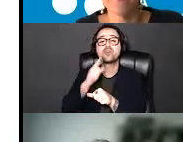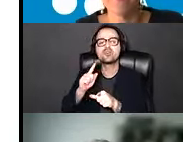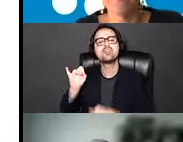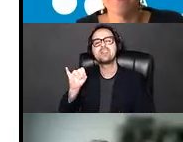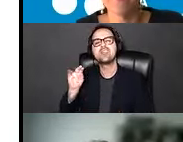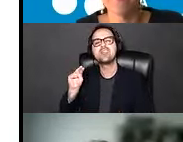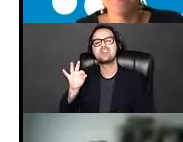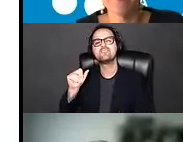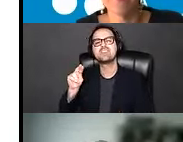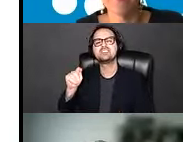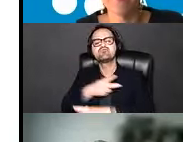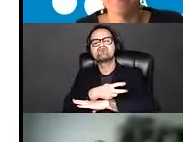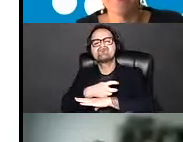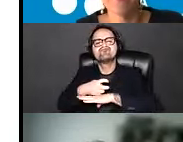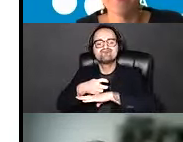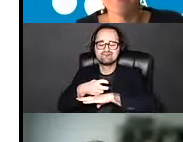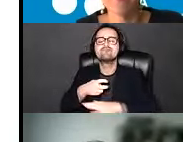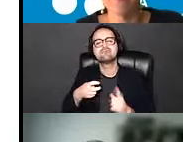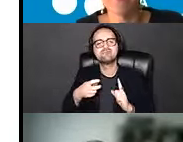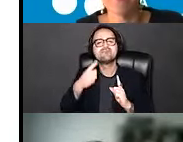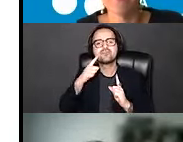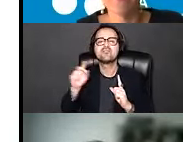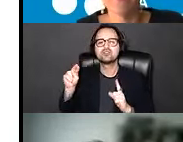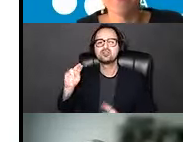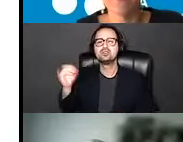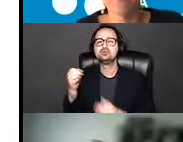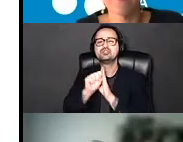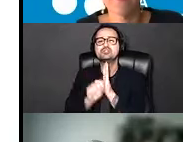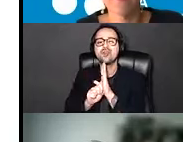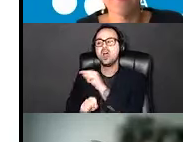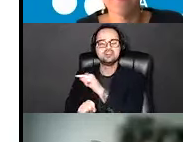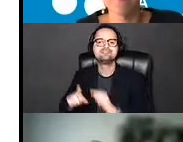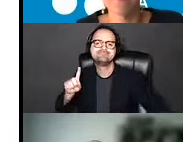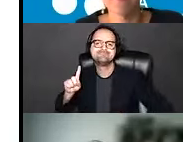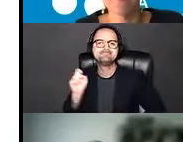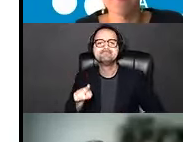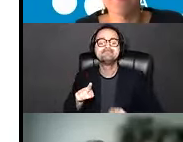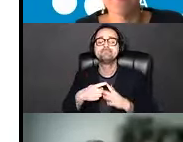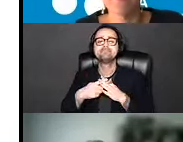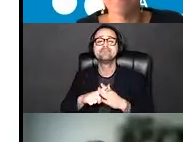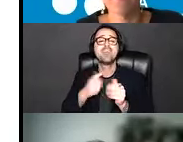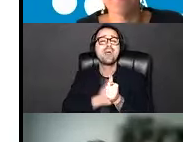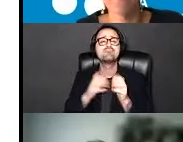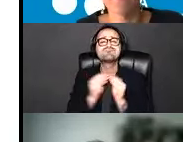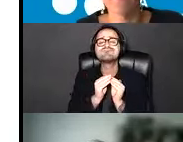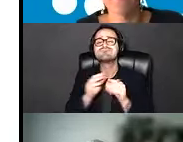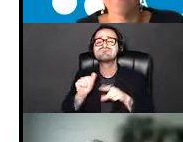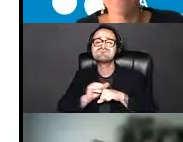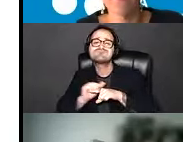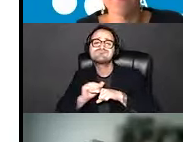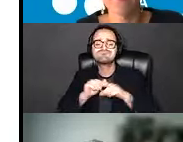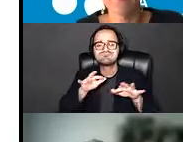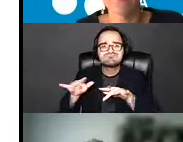really early care networks in New Jersey. And she asks this question at the beginning of training courses that